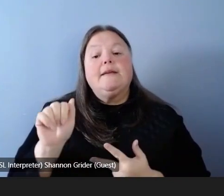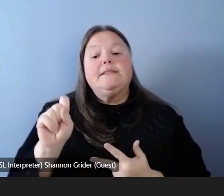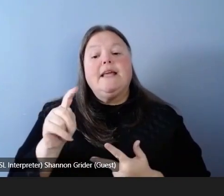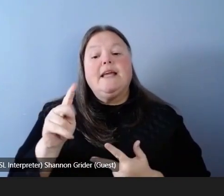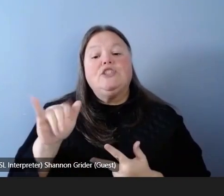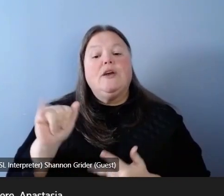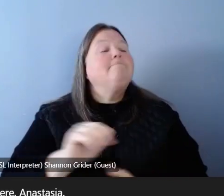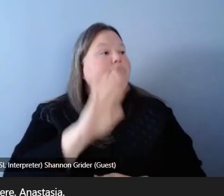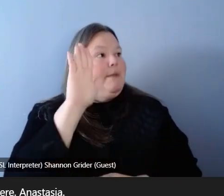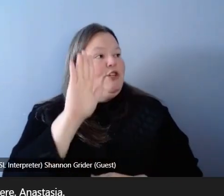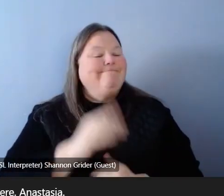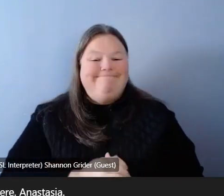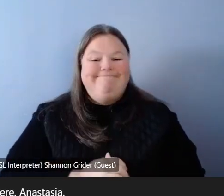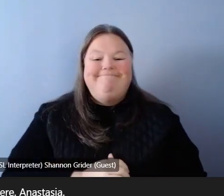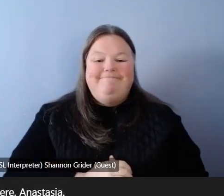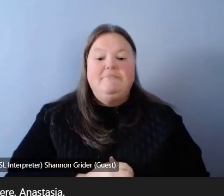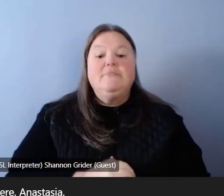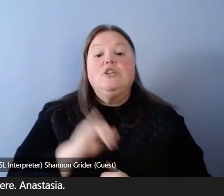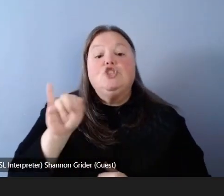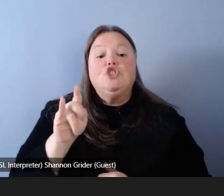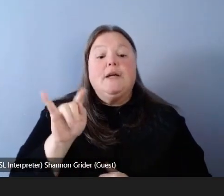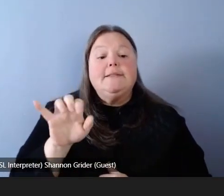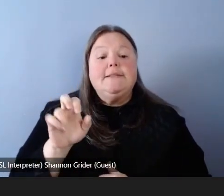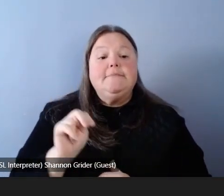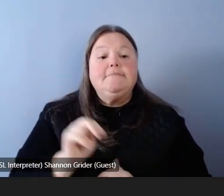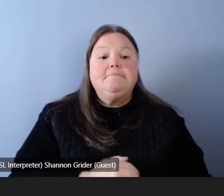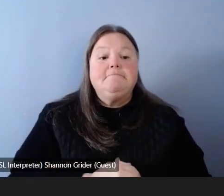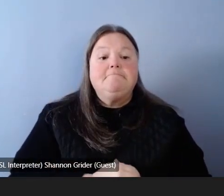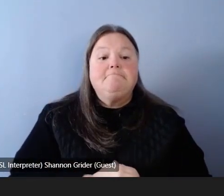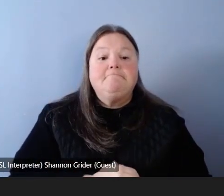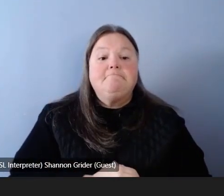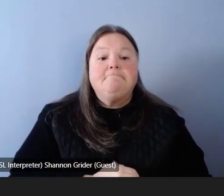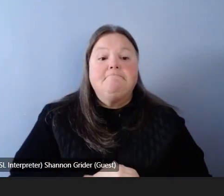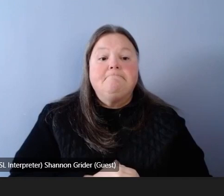Yes, I'm here. Justin?